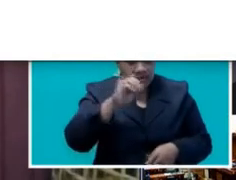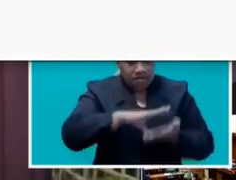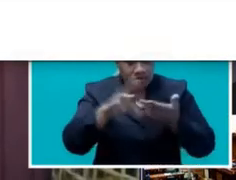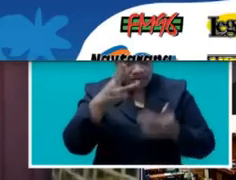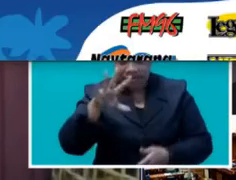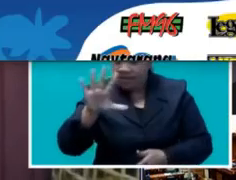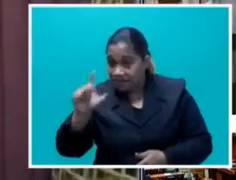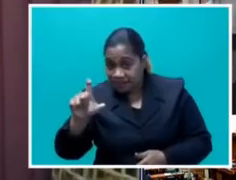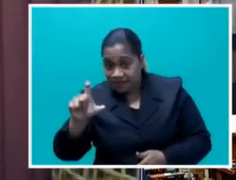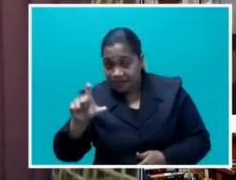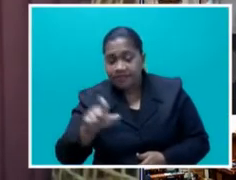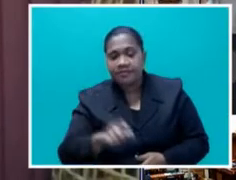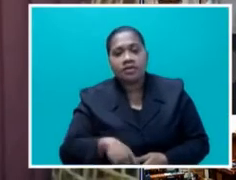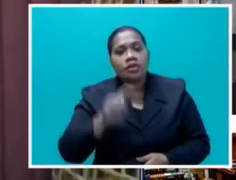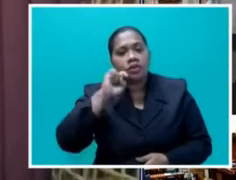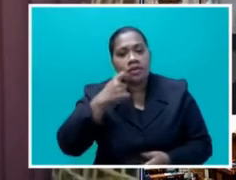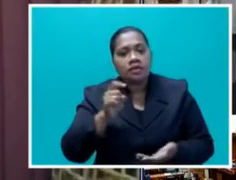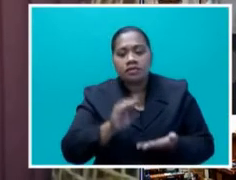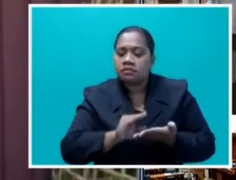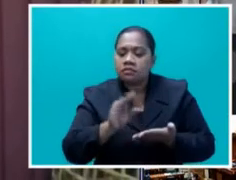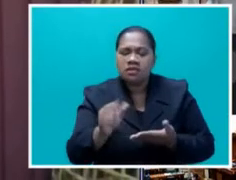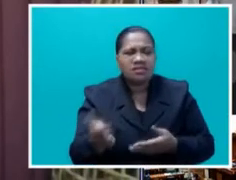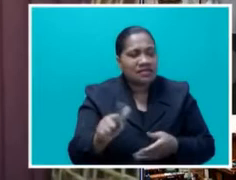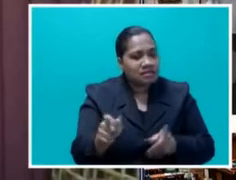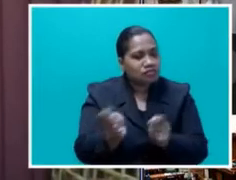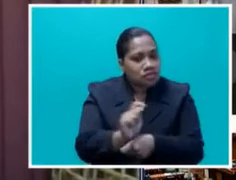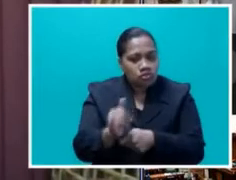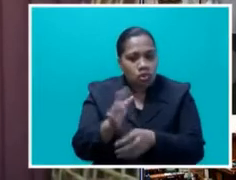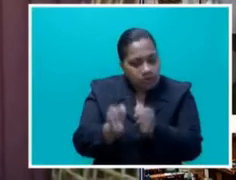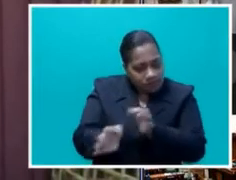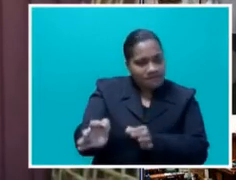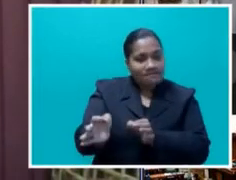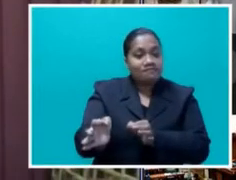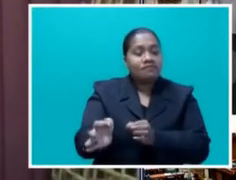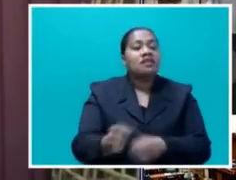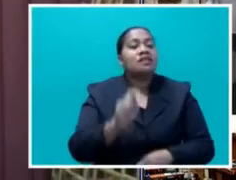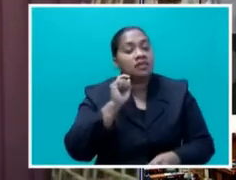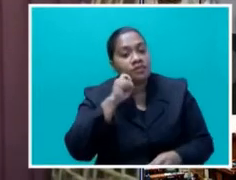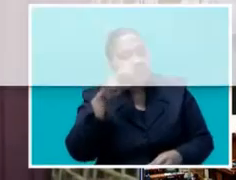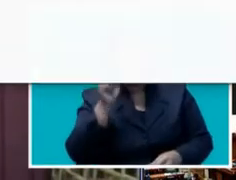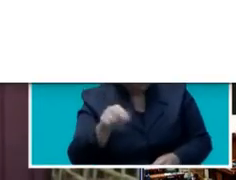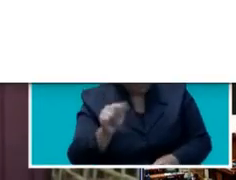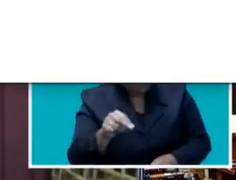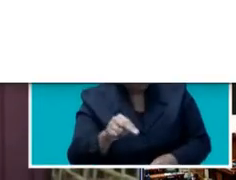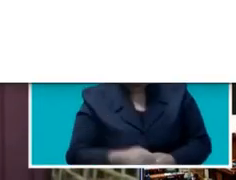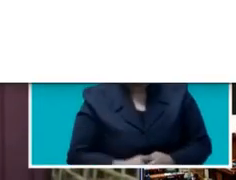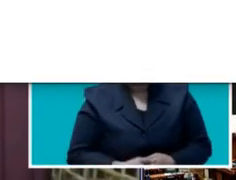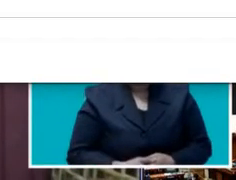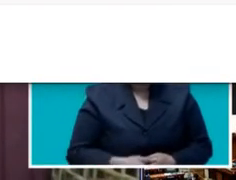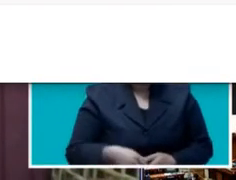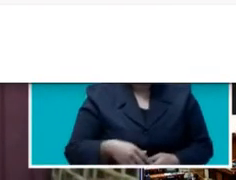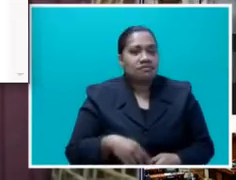$256,380.35 cents will go to any gear changes or replacement that may be needed due to the nature of